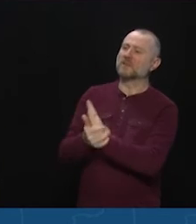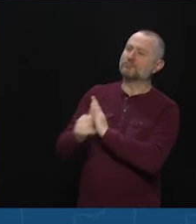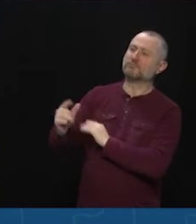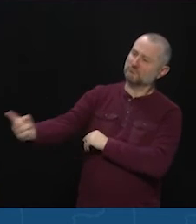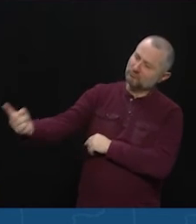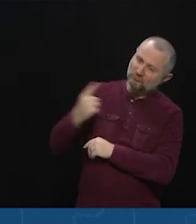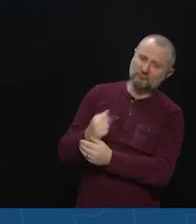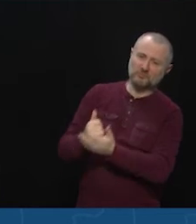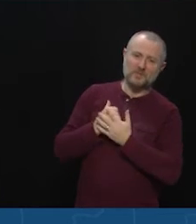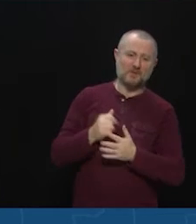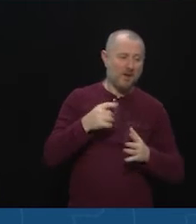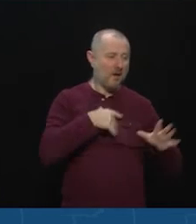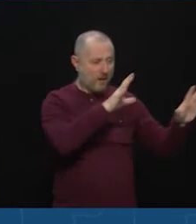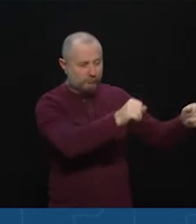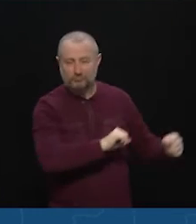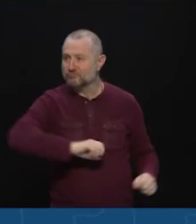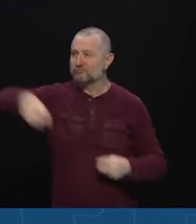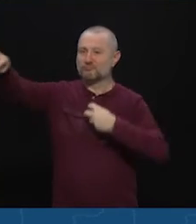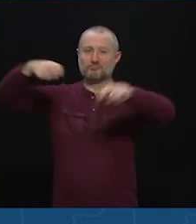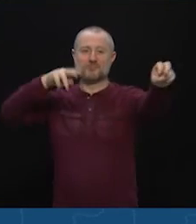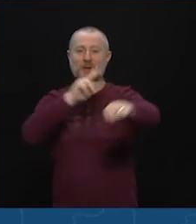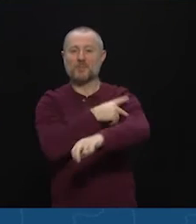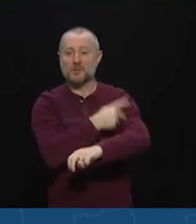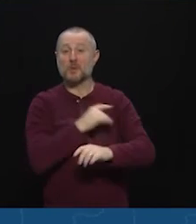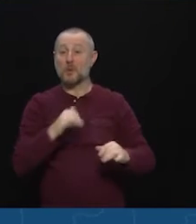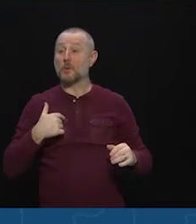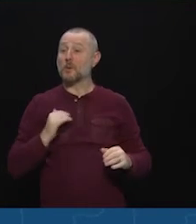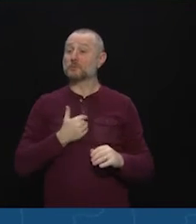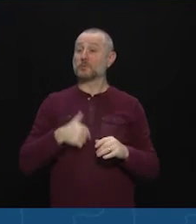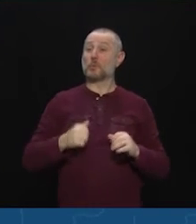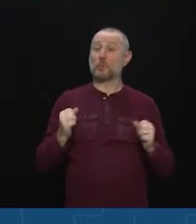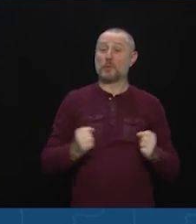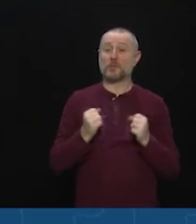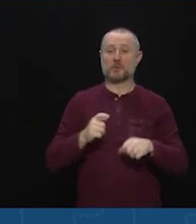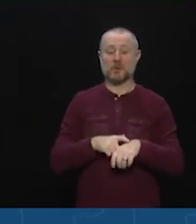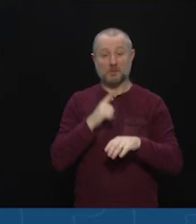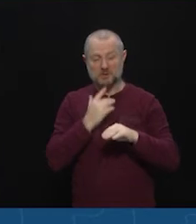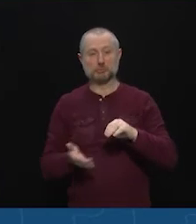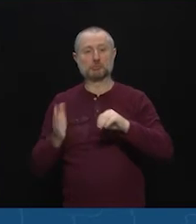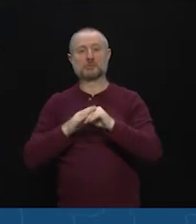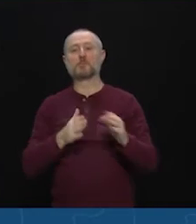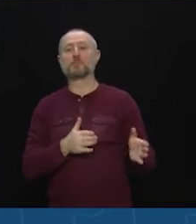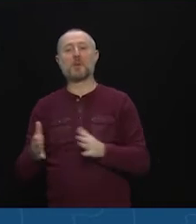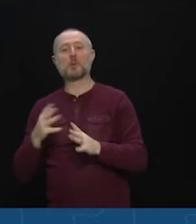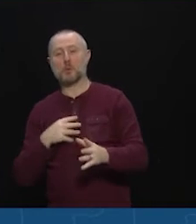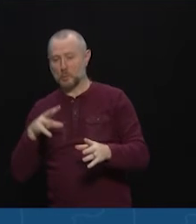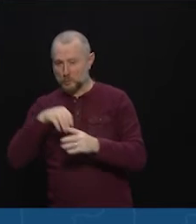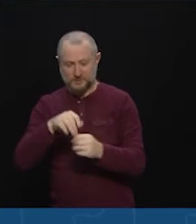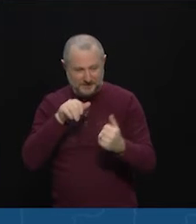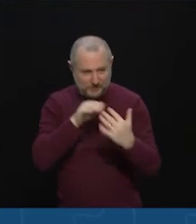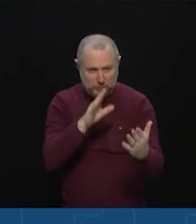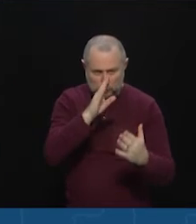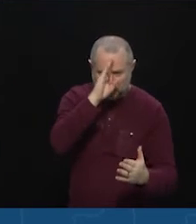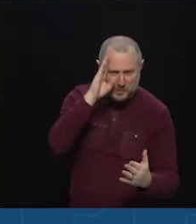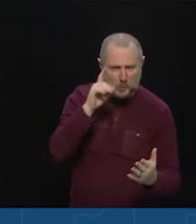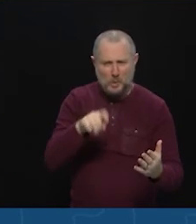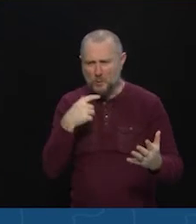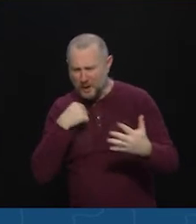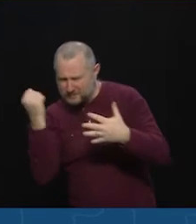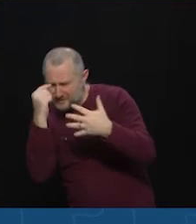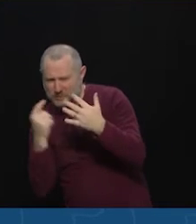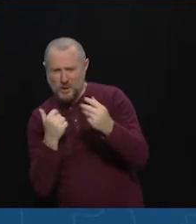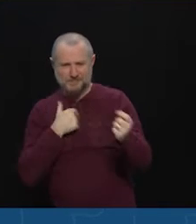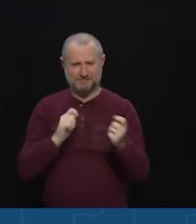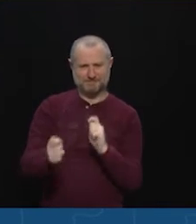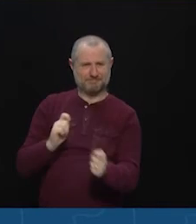plan was to really address the needs, the very specific needs of the hospitals in our area. So before I go into today's data, I just want to hit some of the